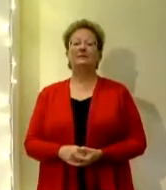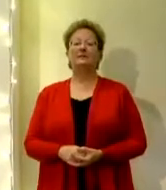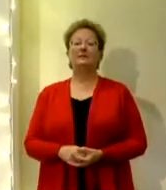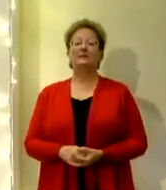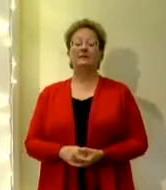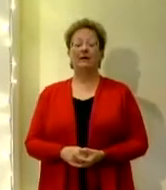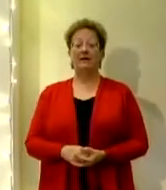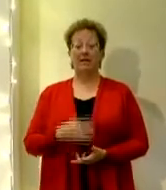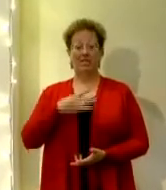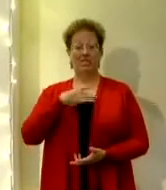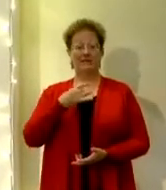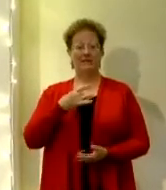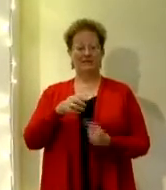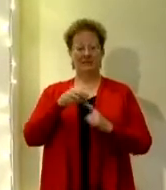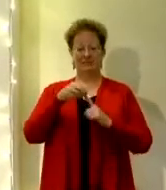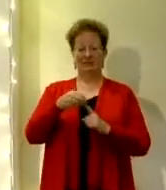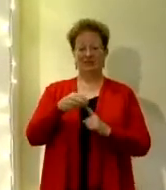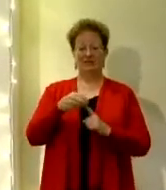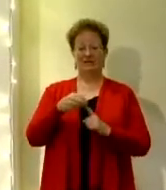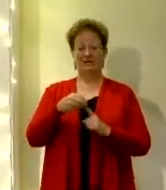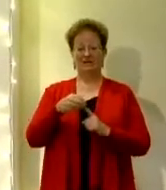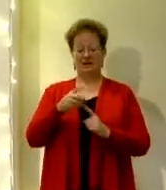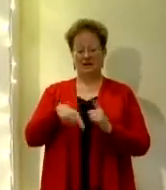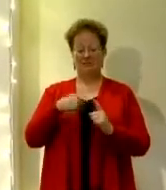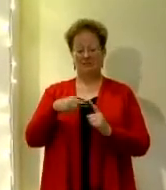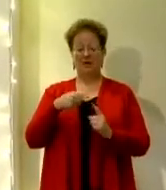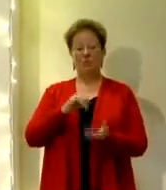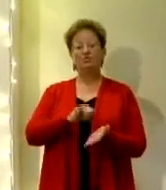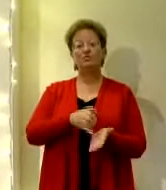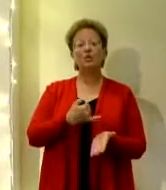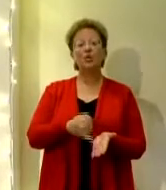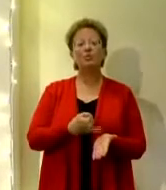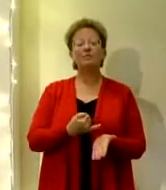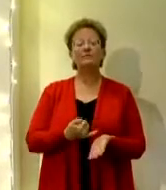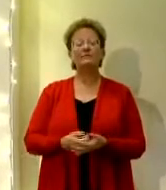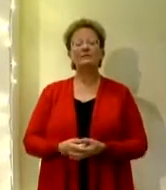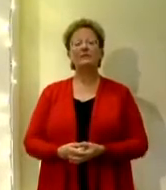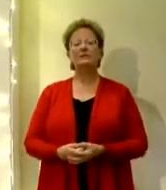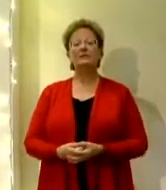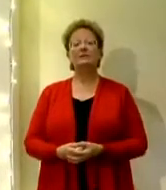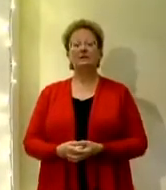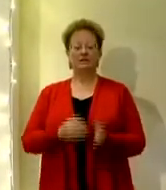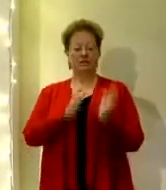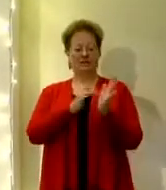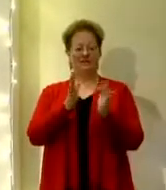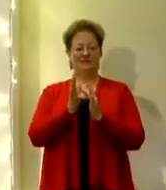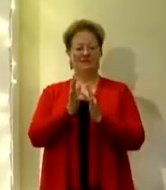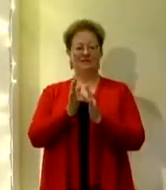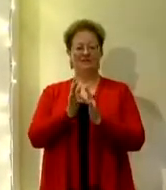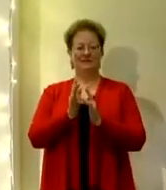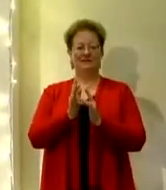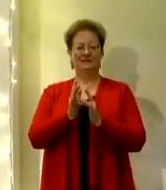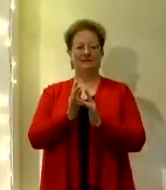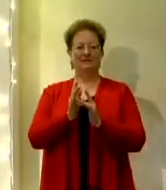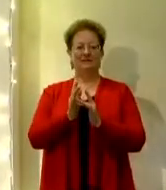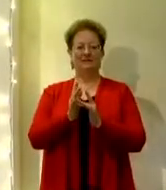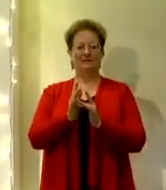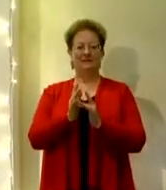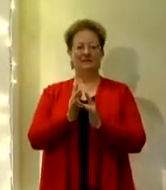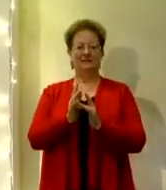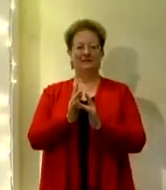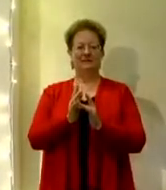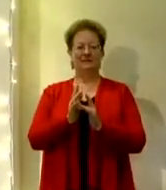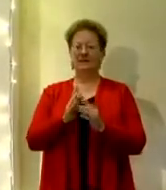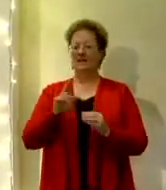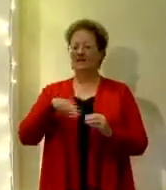What I like about the story in Matthew 1 is Jesus comes in a very common